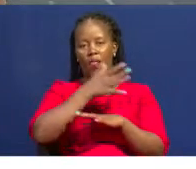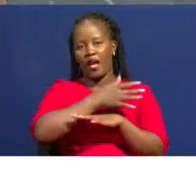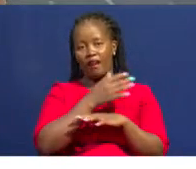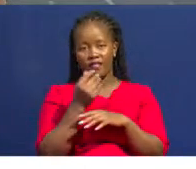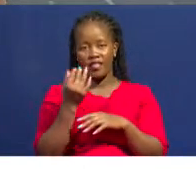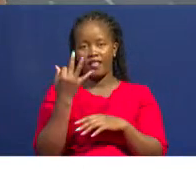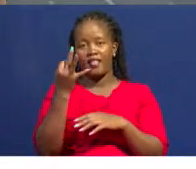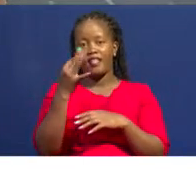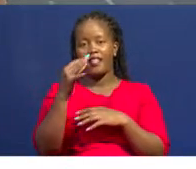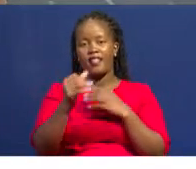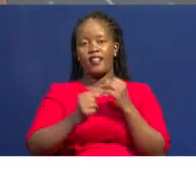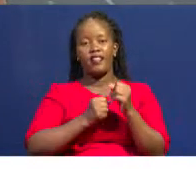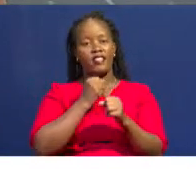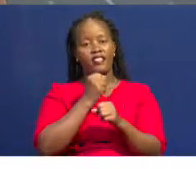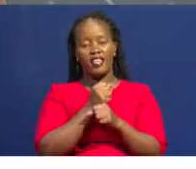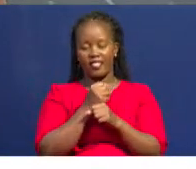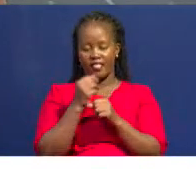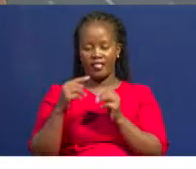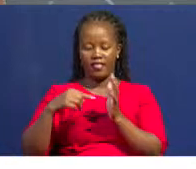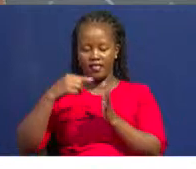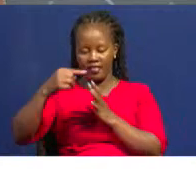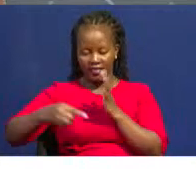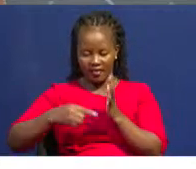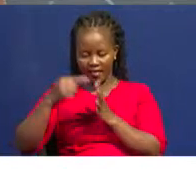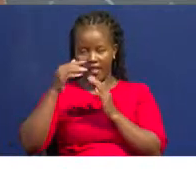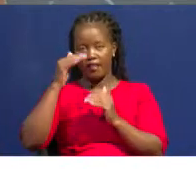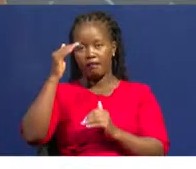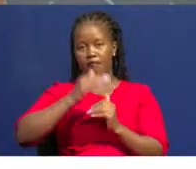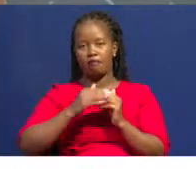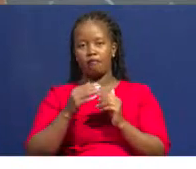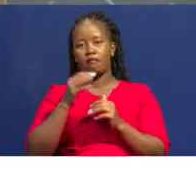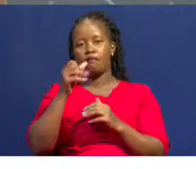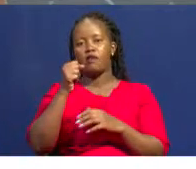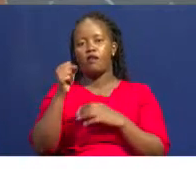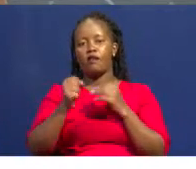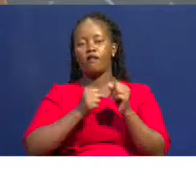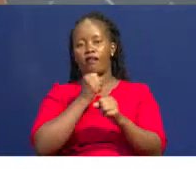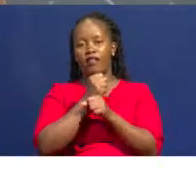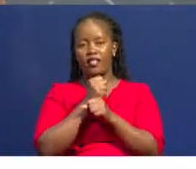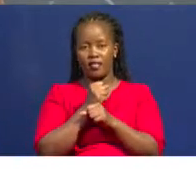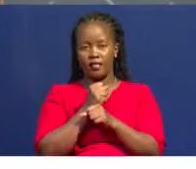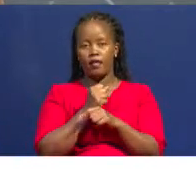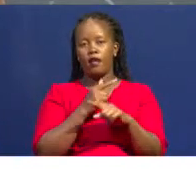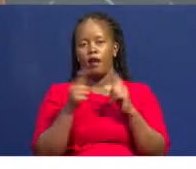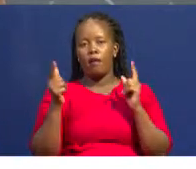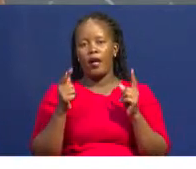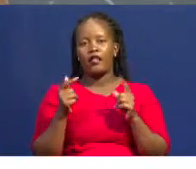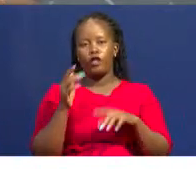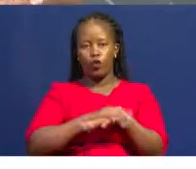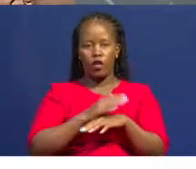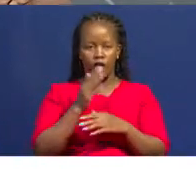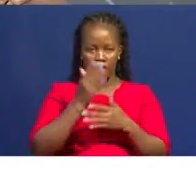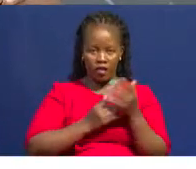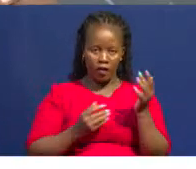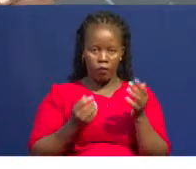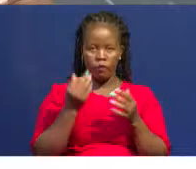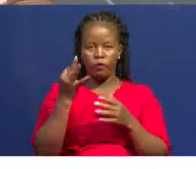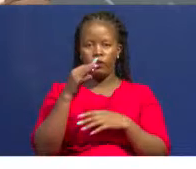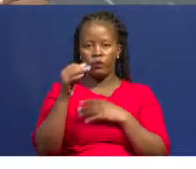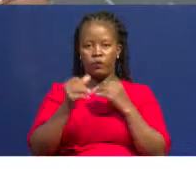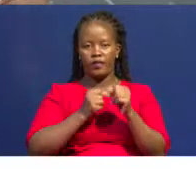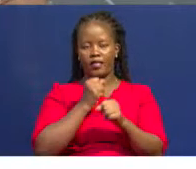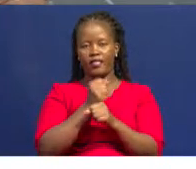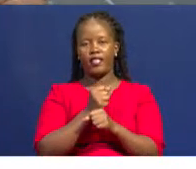tire expire 5 years. But you find a new tire with 3 years in stock.